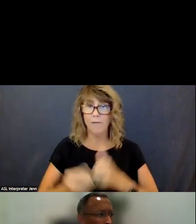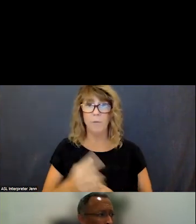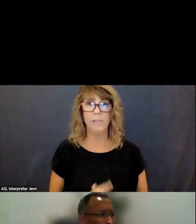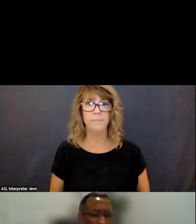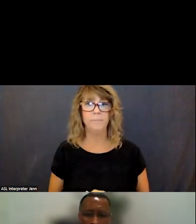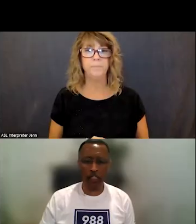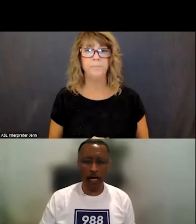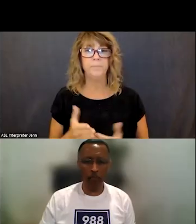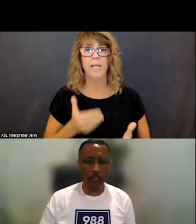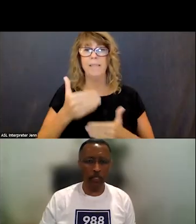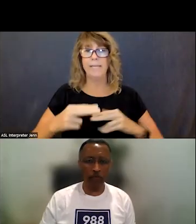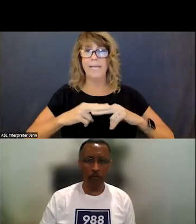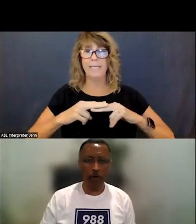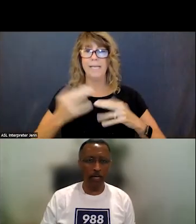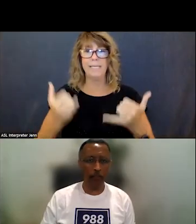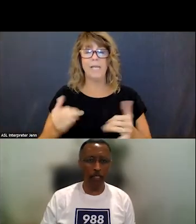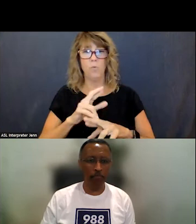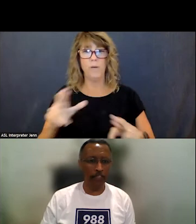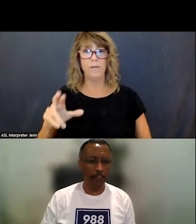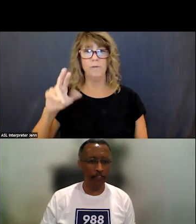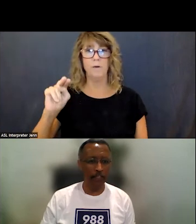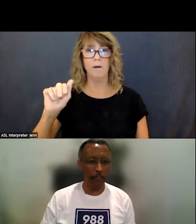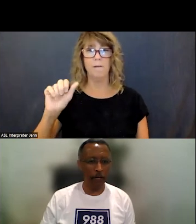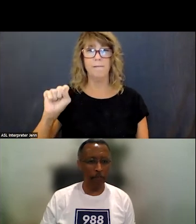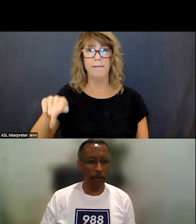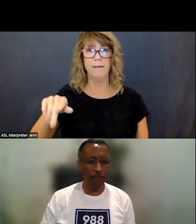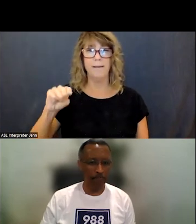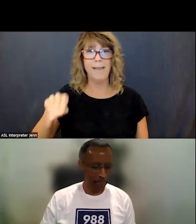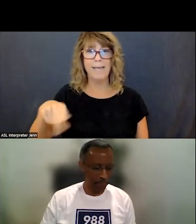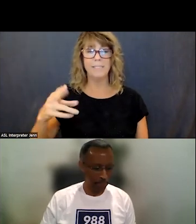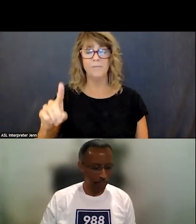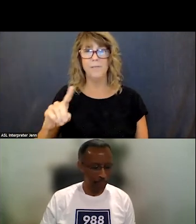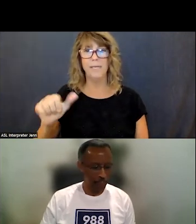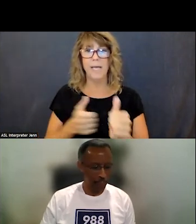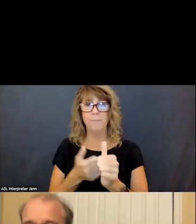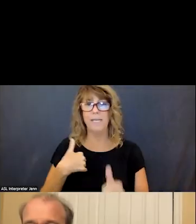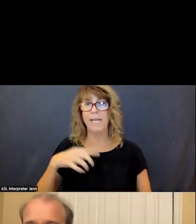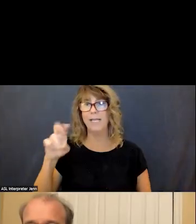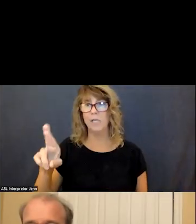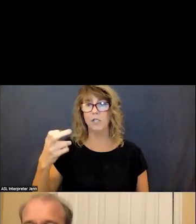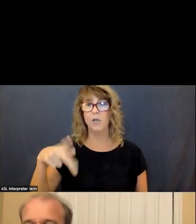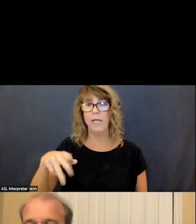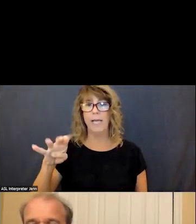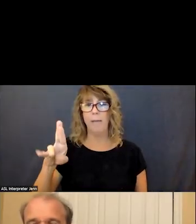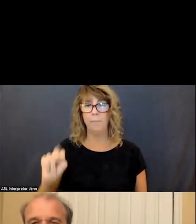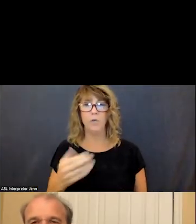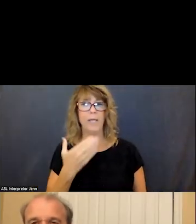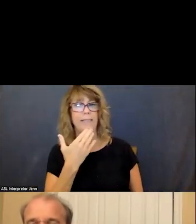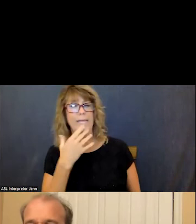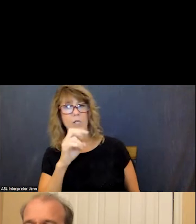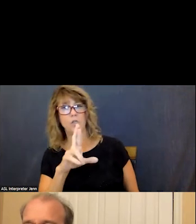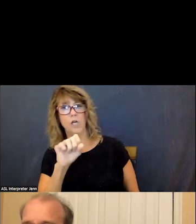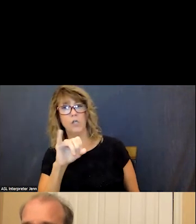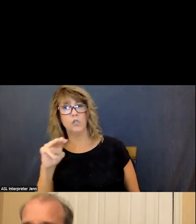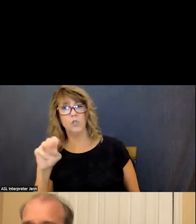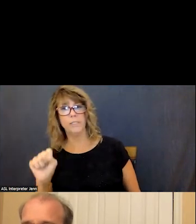If we move to the next slide, we are now ready for our NASPID updates, and Dr. Hepburn. Thank you, Dr. Sims. Just